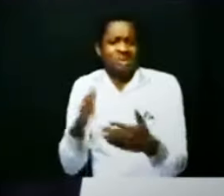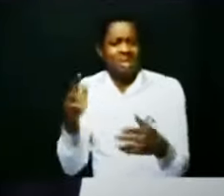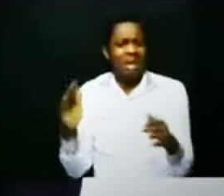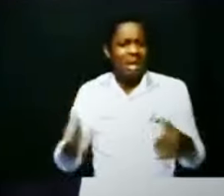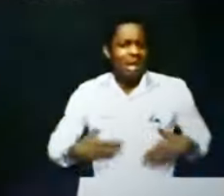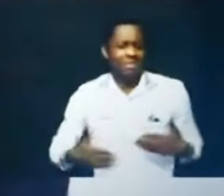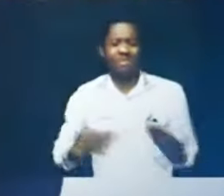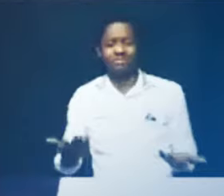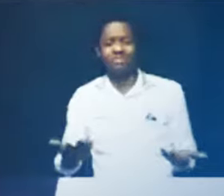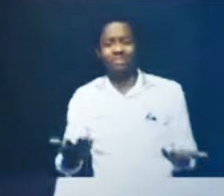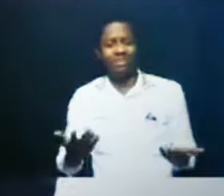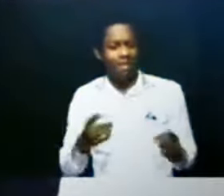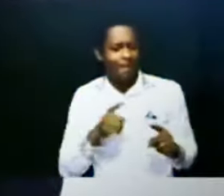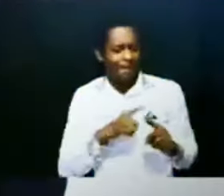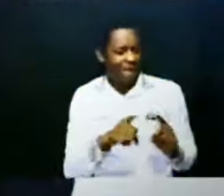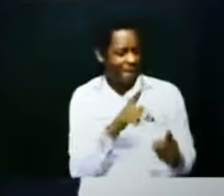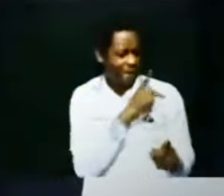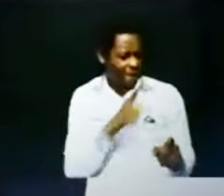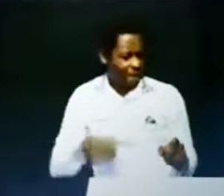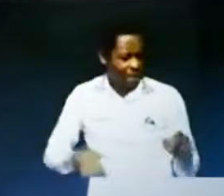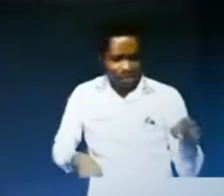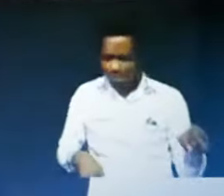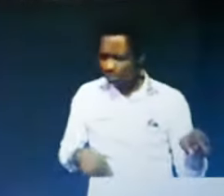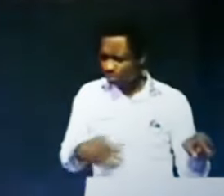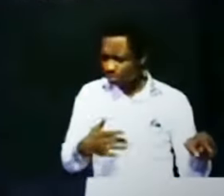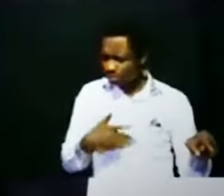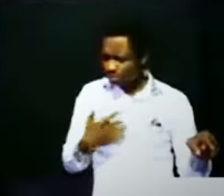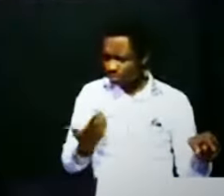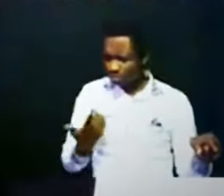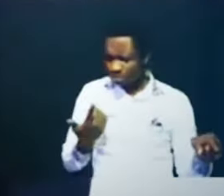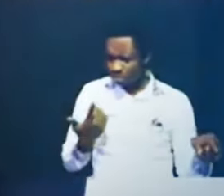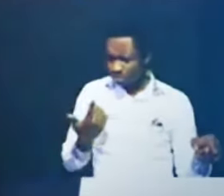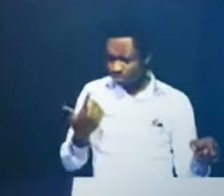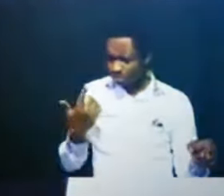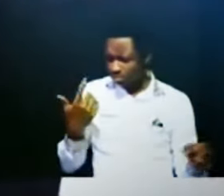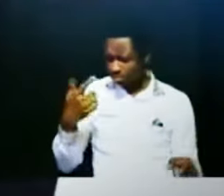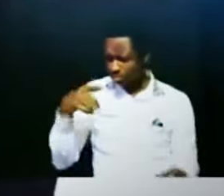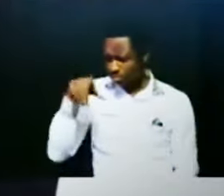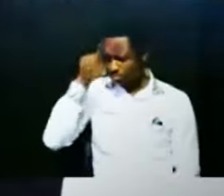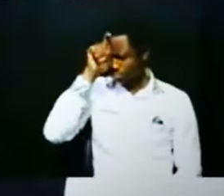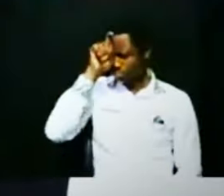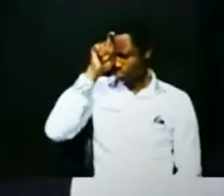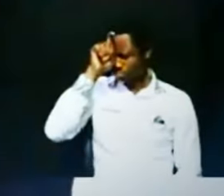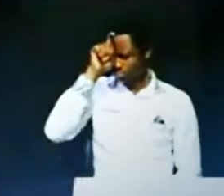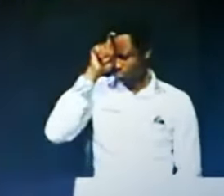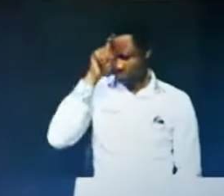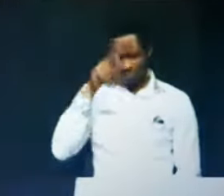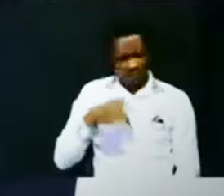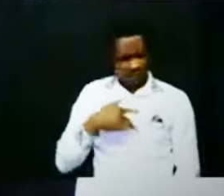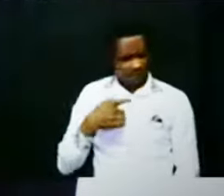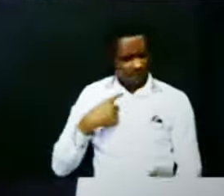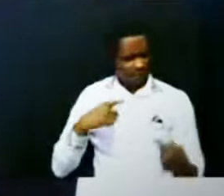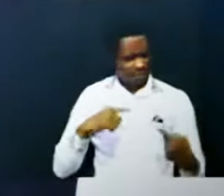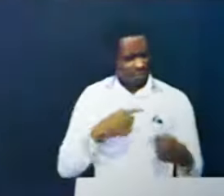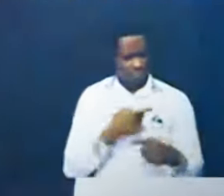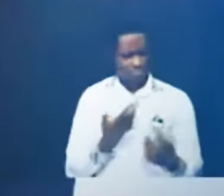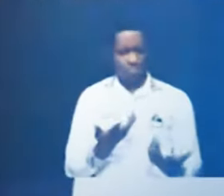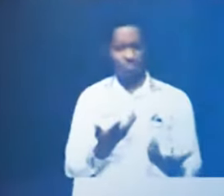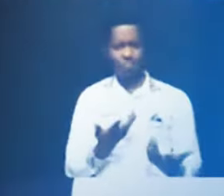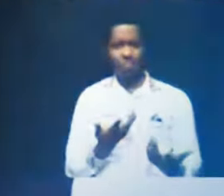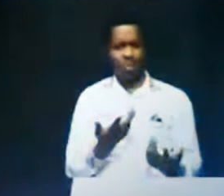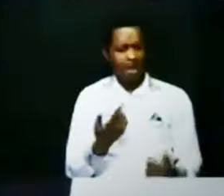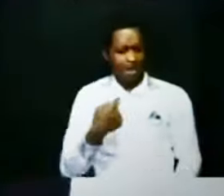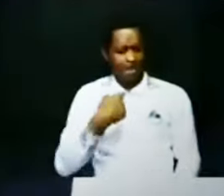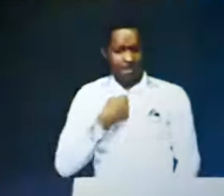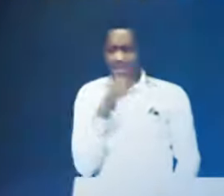king says, Nanso say, what is this? A new man. He got offended. They have credited me, the